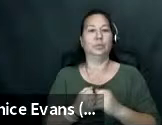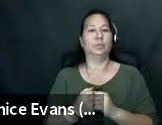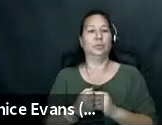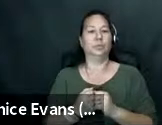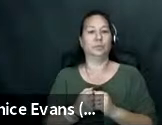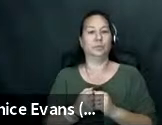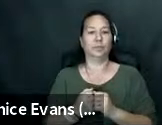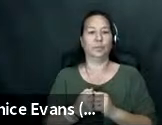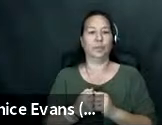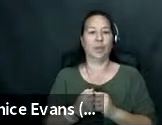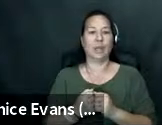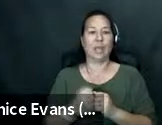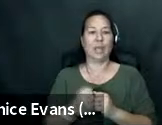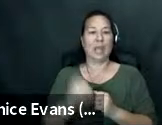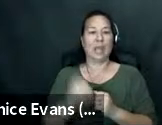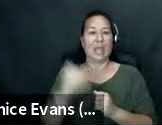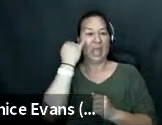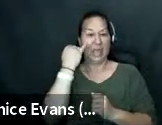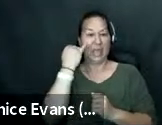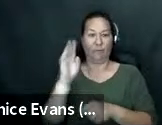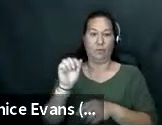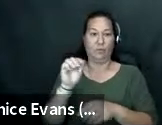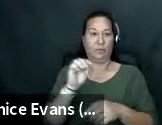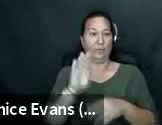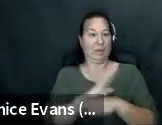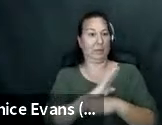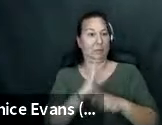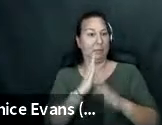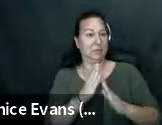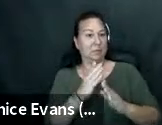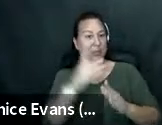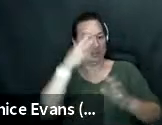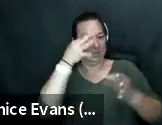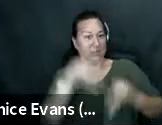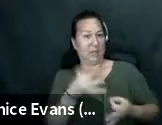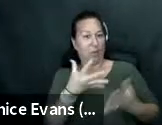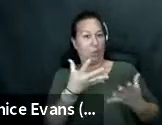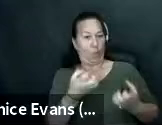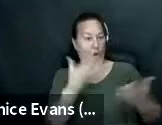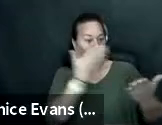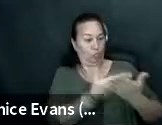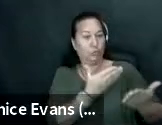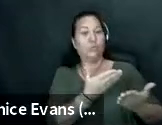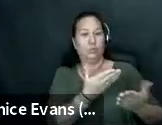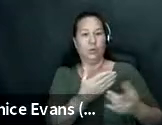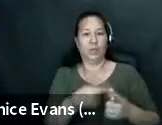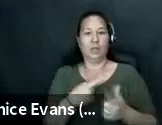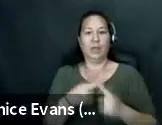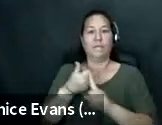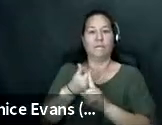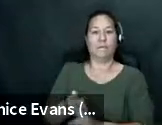the California Department of Public Health guidance. Employees are also allowed to self-attest.